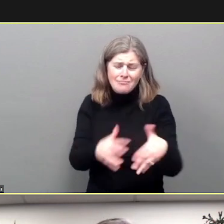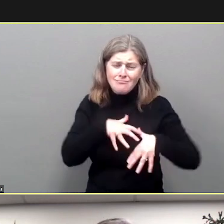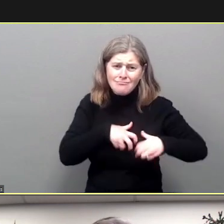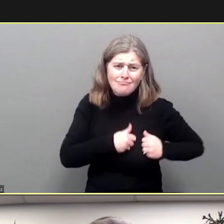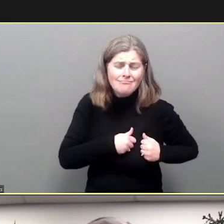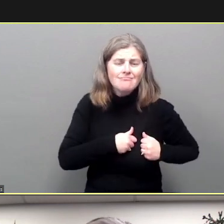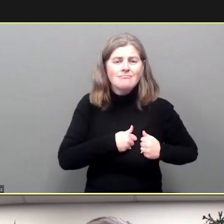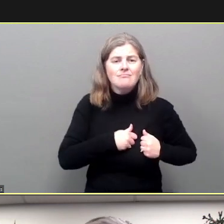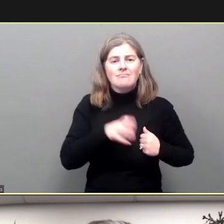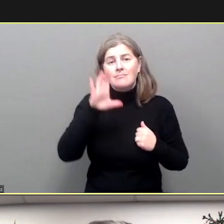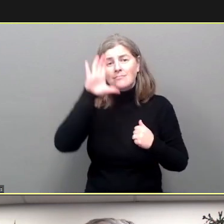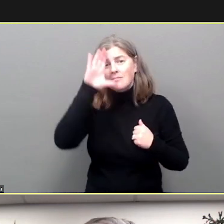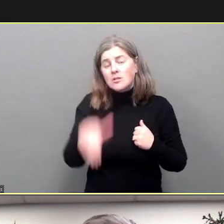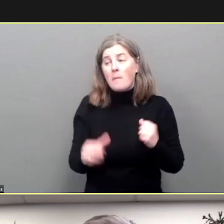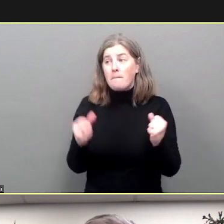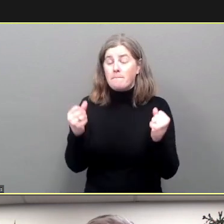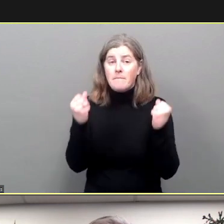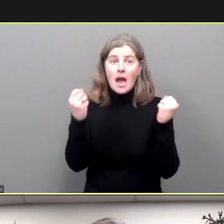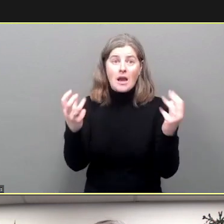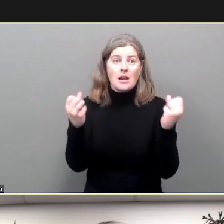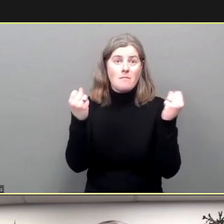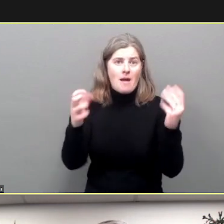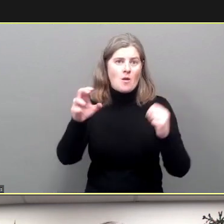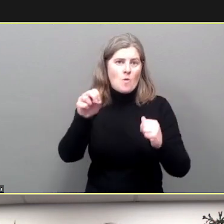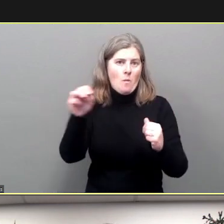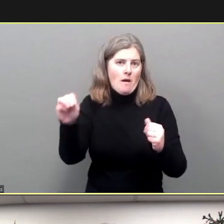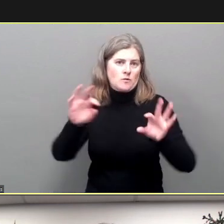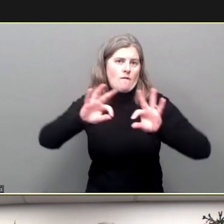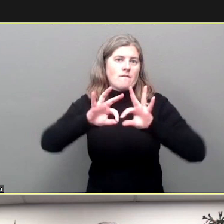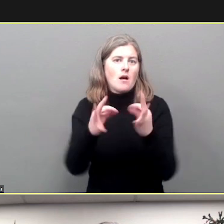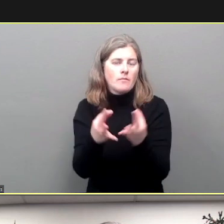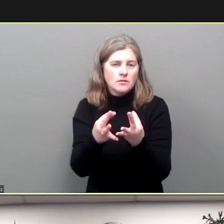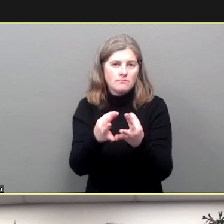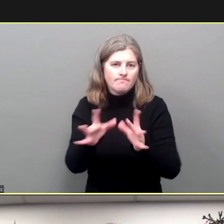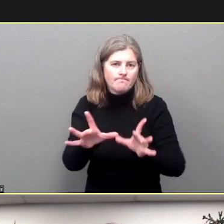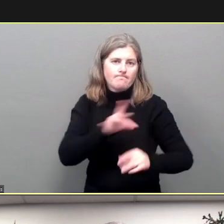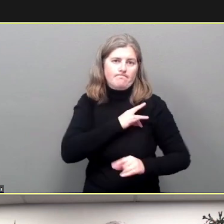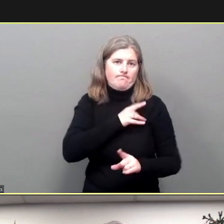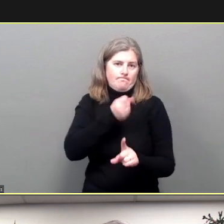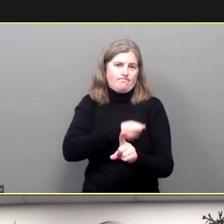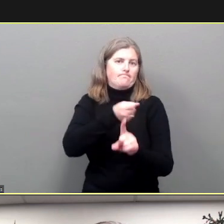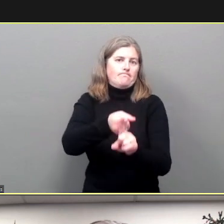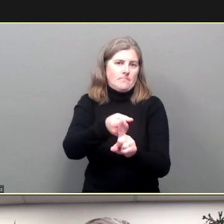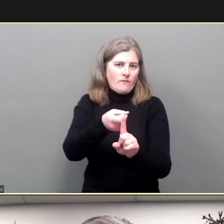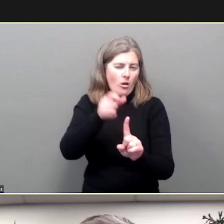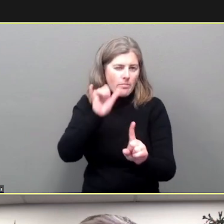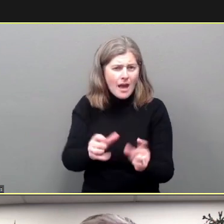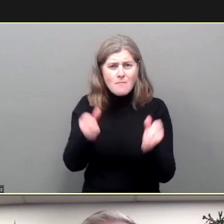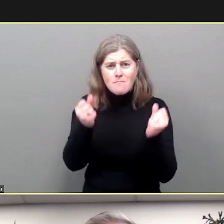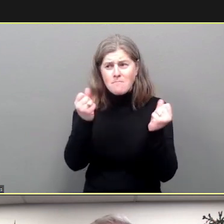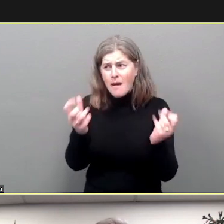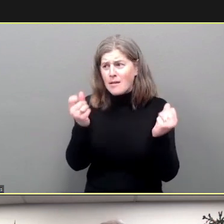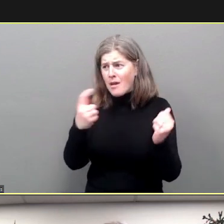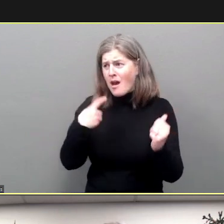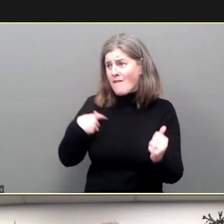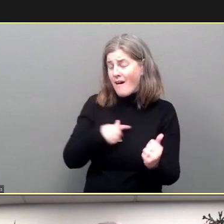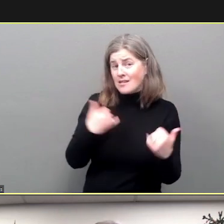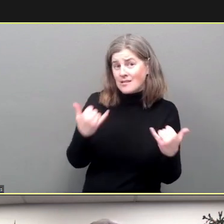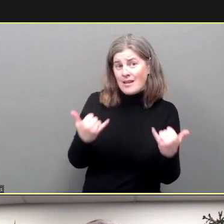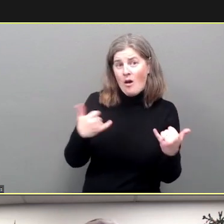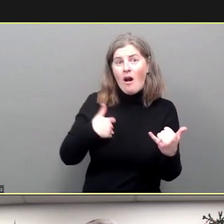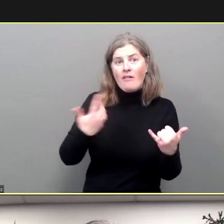Obviously, many New Mexico families are affected, and many of us now